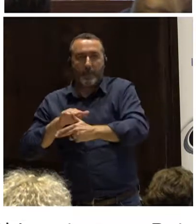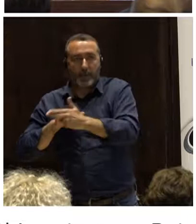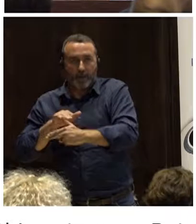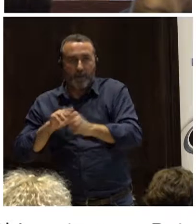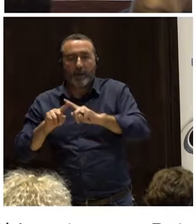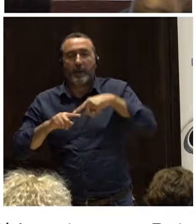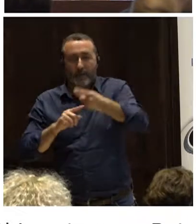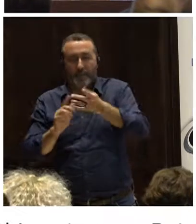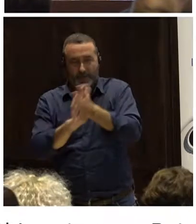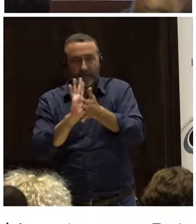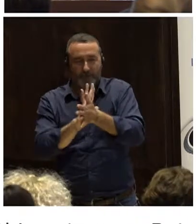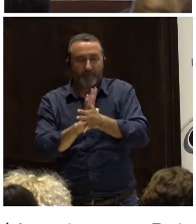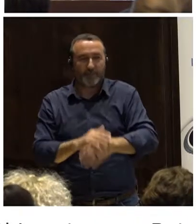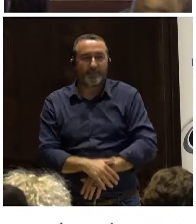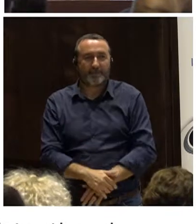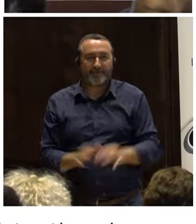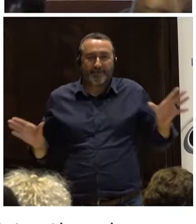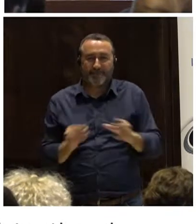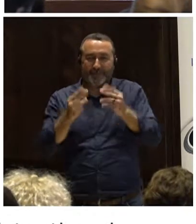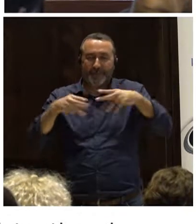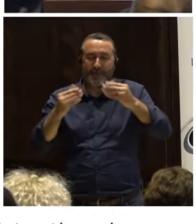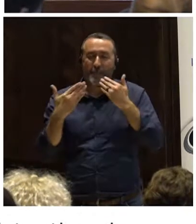Okay. So that's it for me.